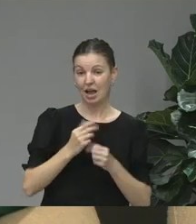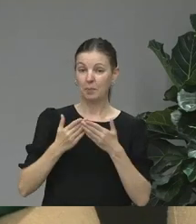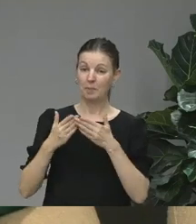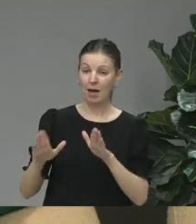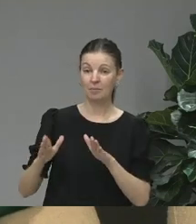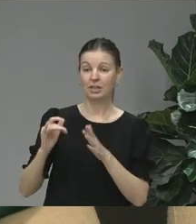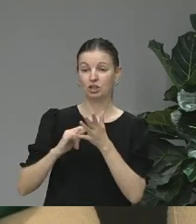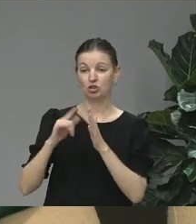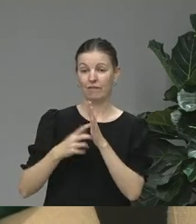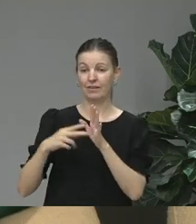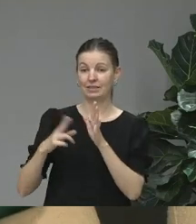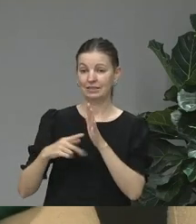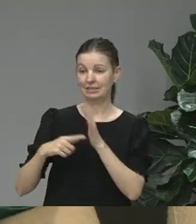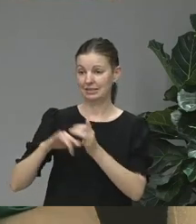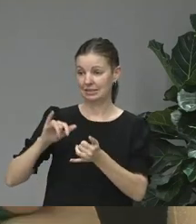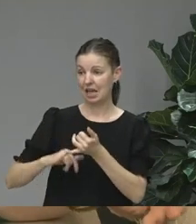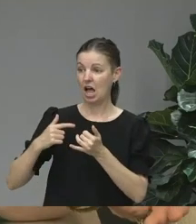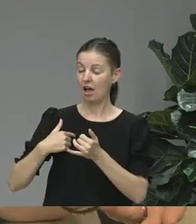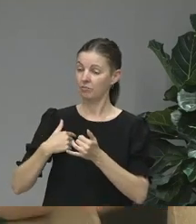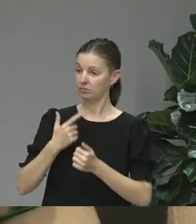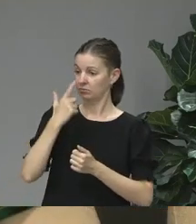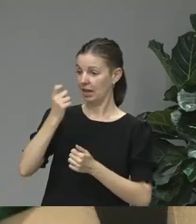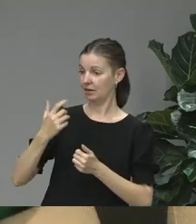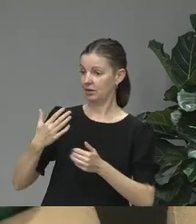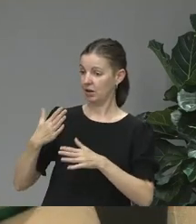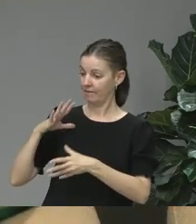great privilege to engage with in my role, both